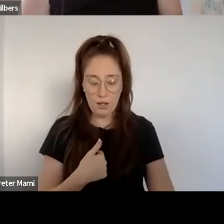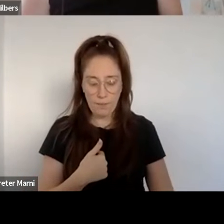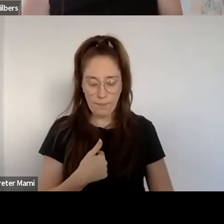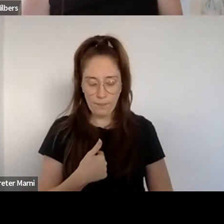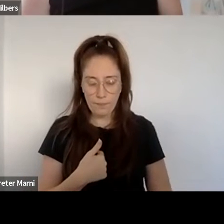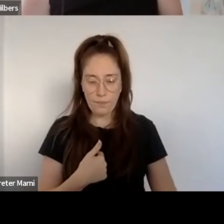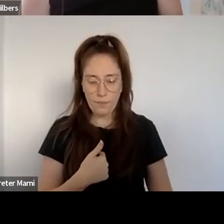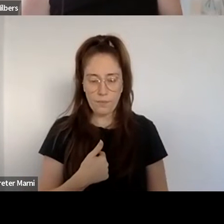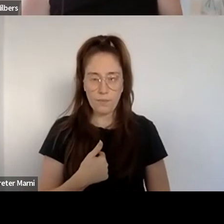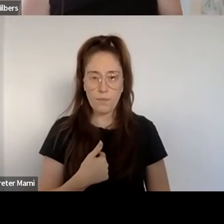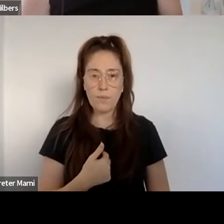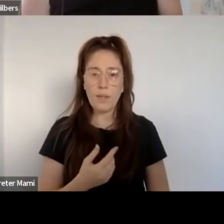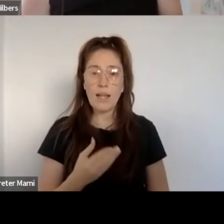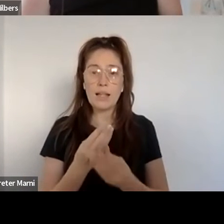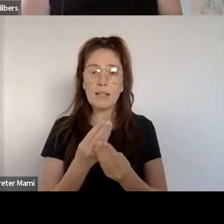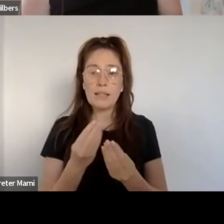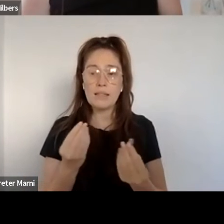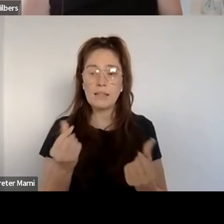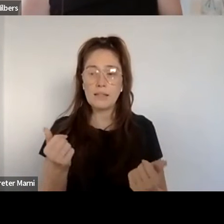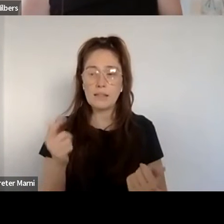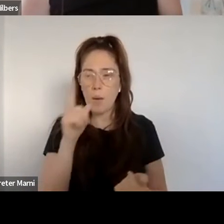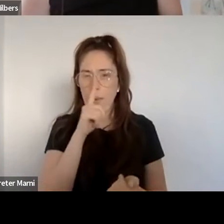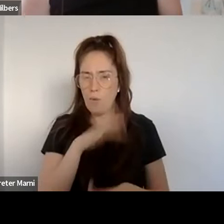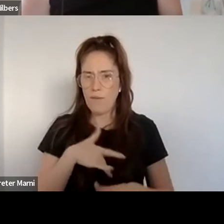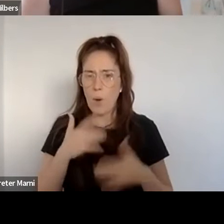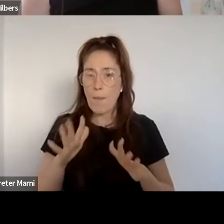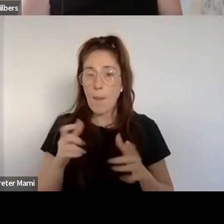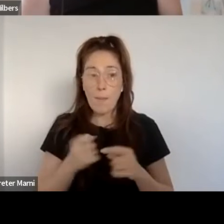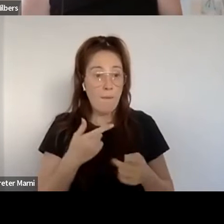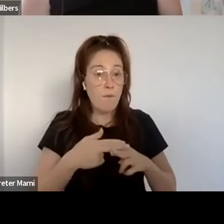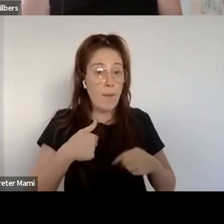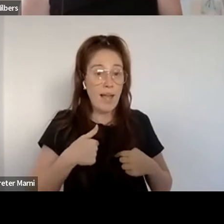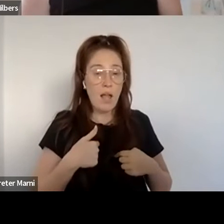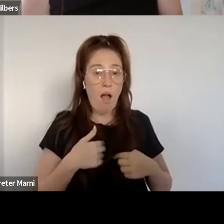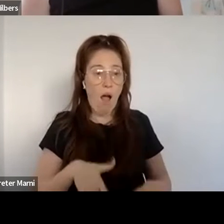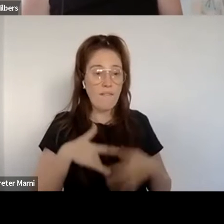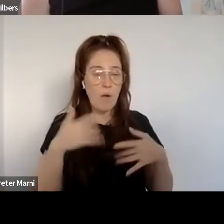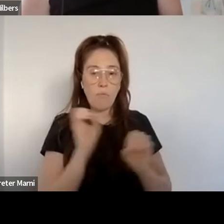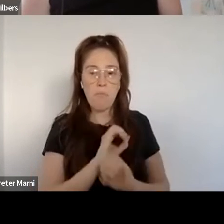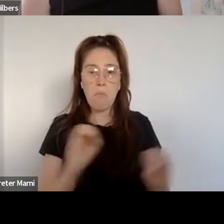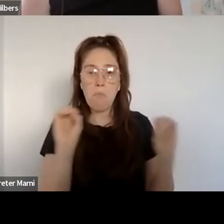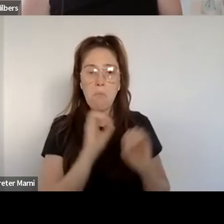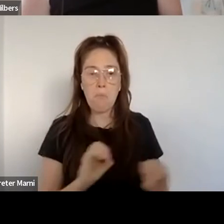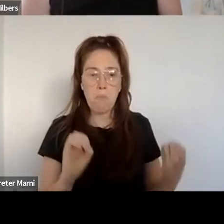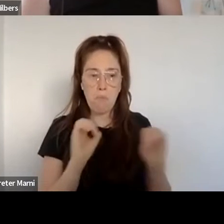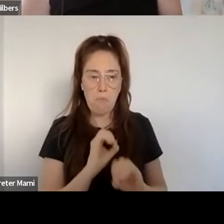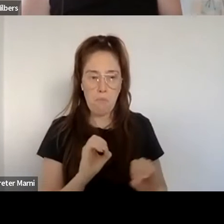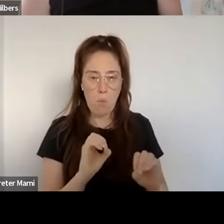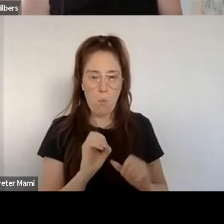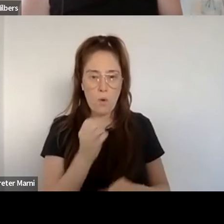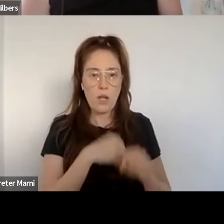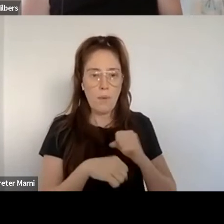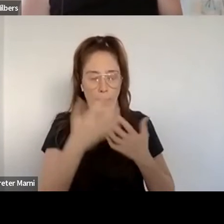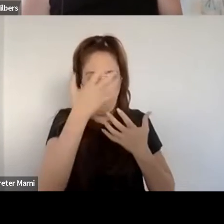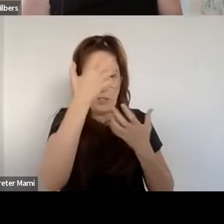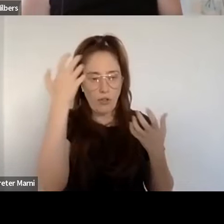It tends to distress some people, but I didn't feel anything. And that lack of feeling was extremely distressing. And I had no one